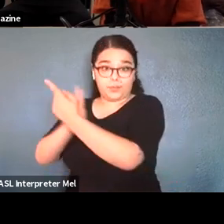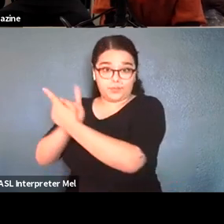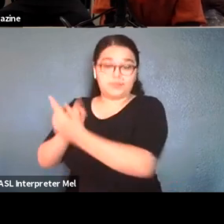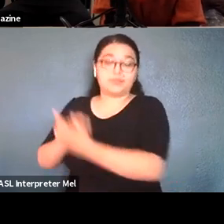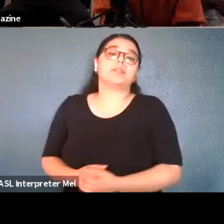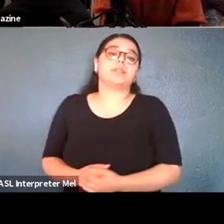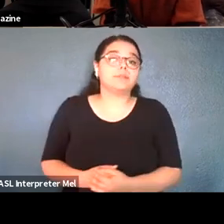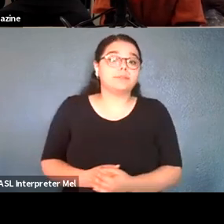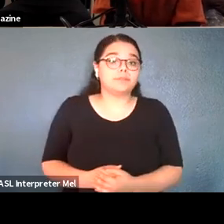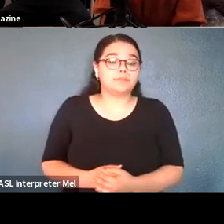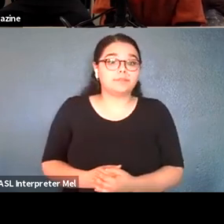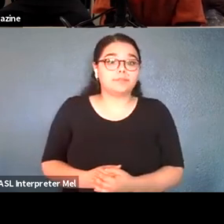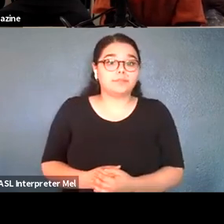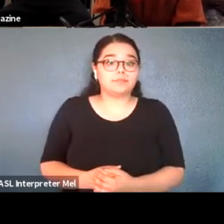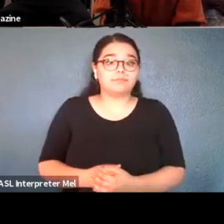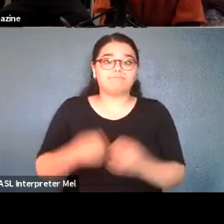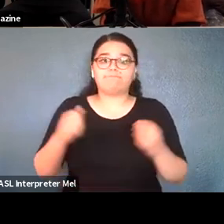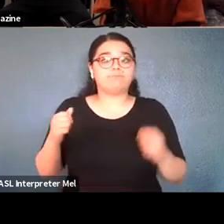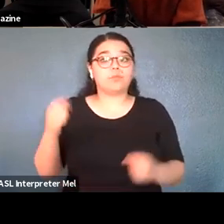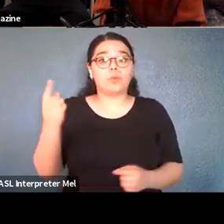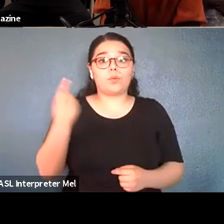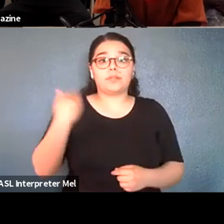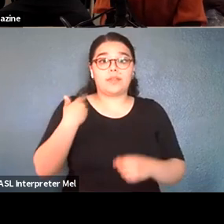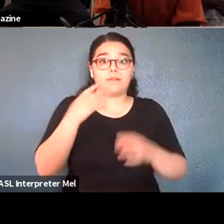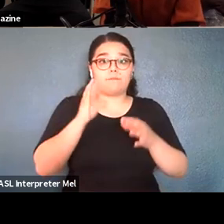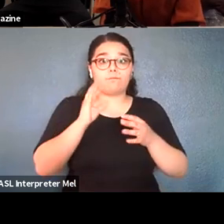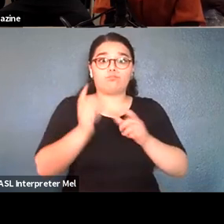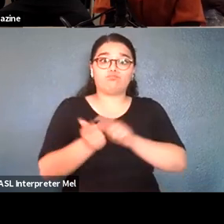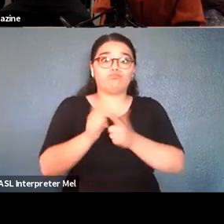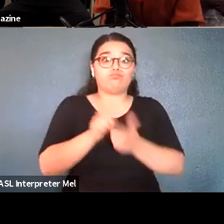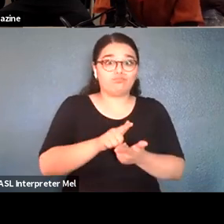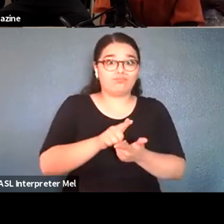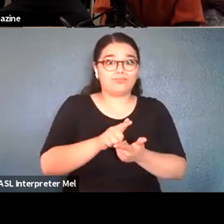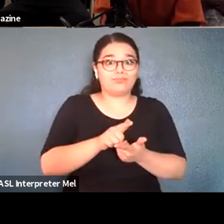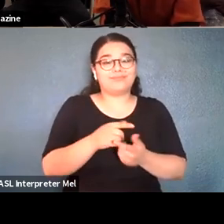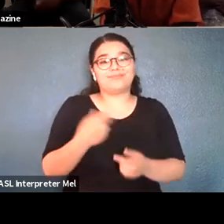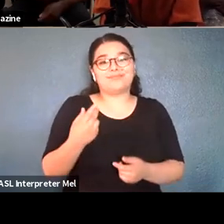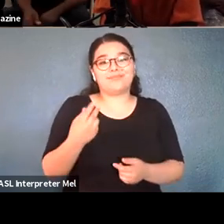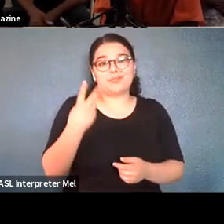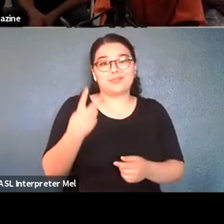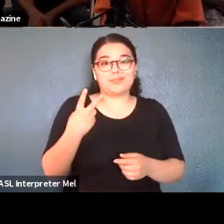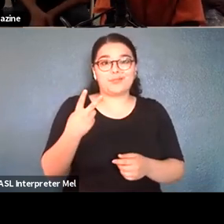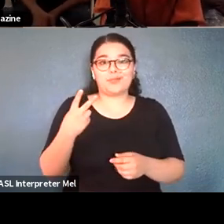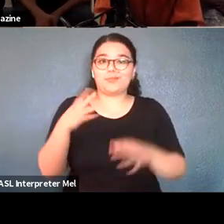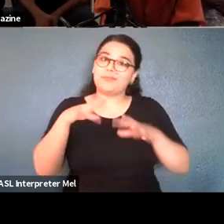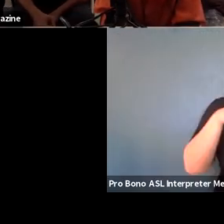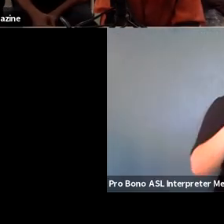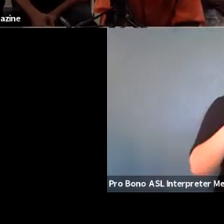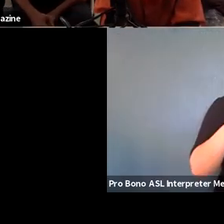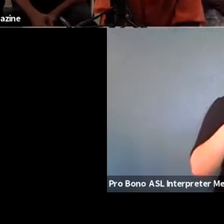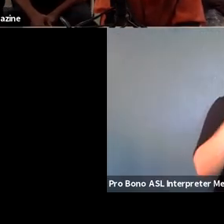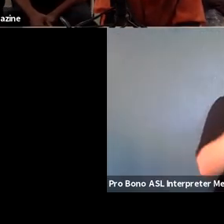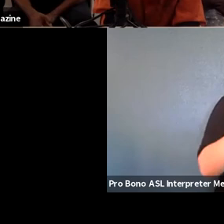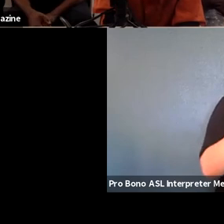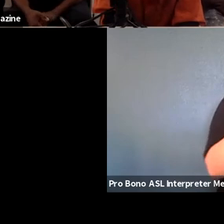it's always translated in the two colonial languages that we are able to, Spanish and English.